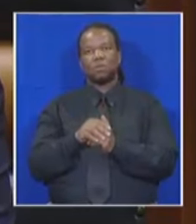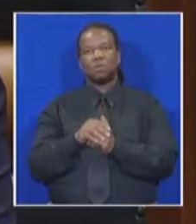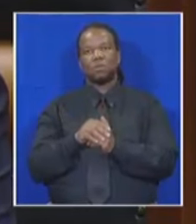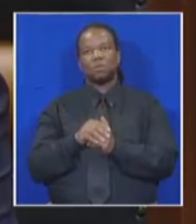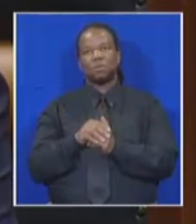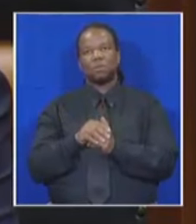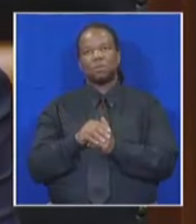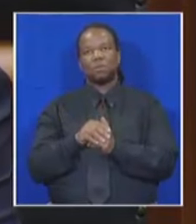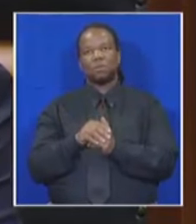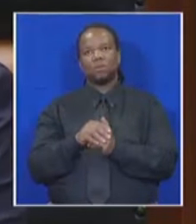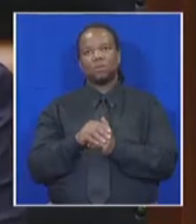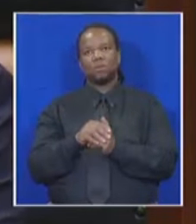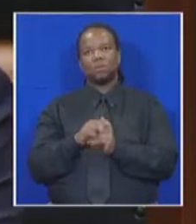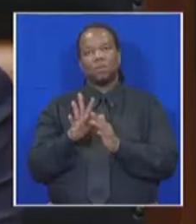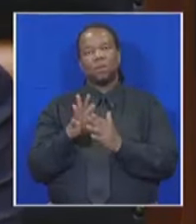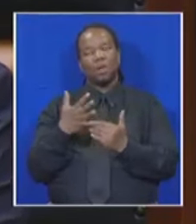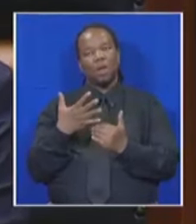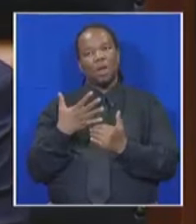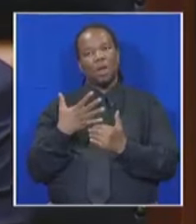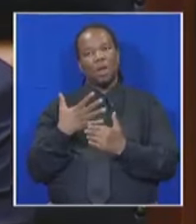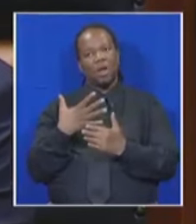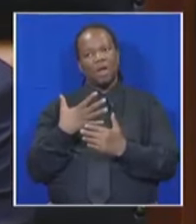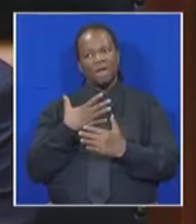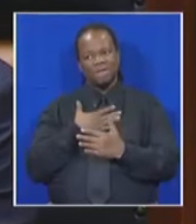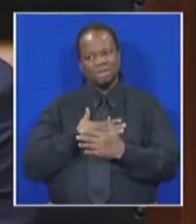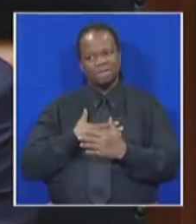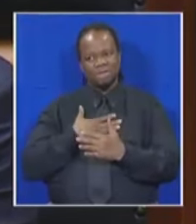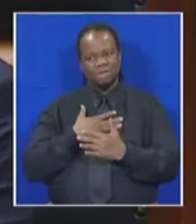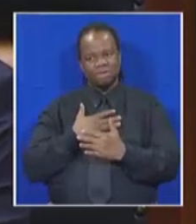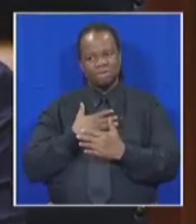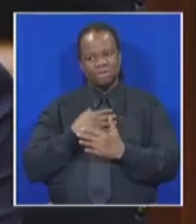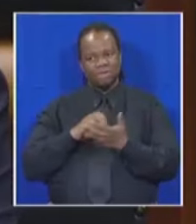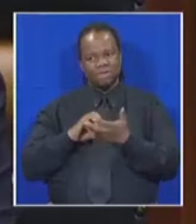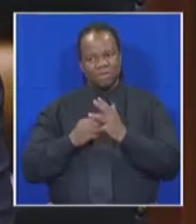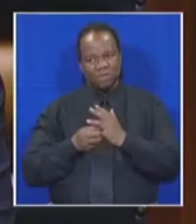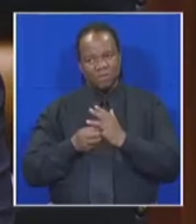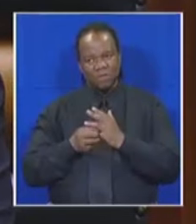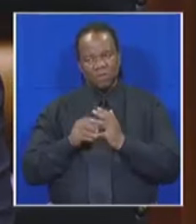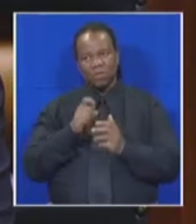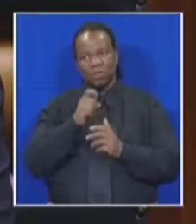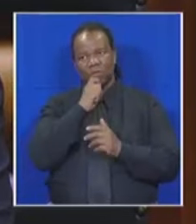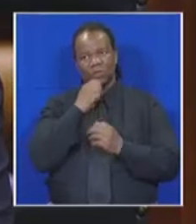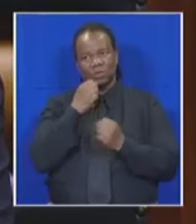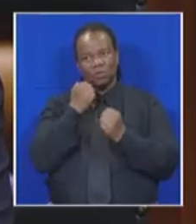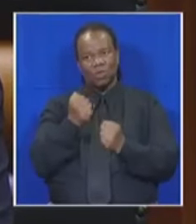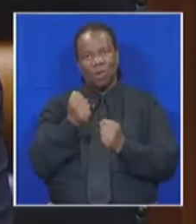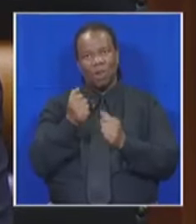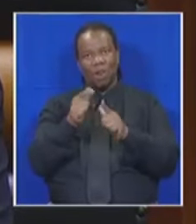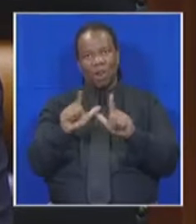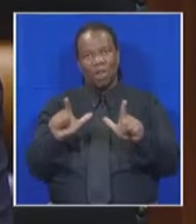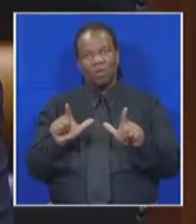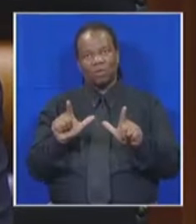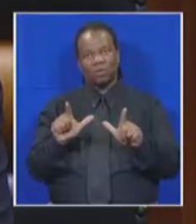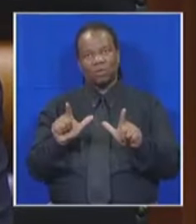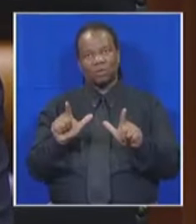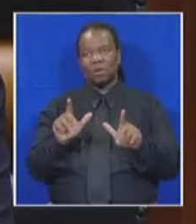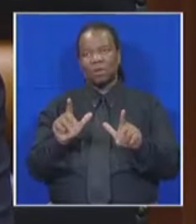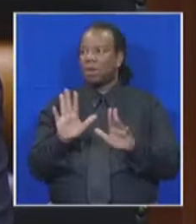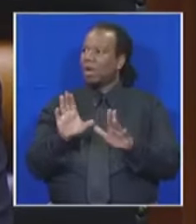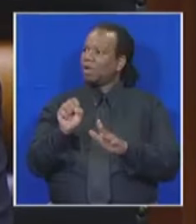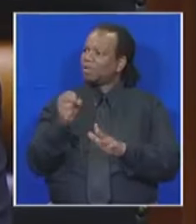I'm tempted to use very strong language. You can do it. Because I think, no, Honourable